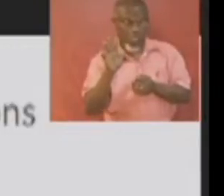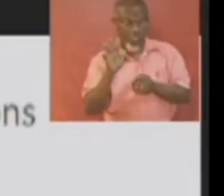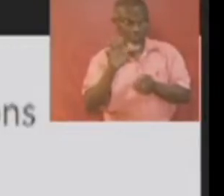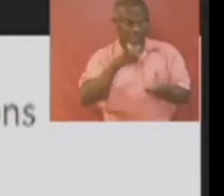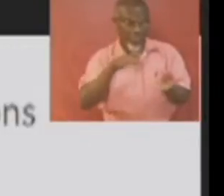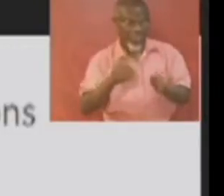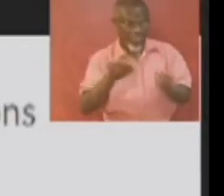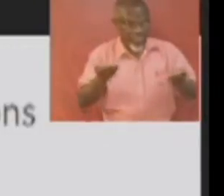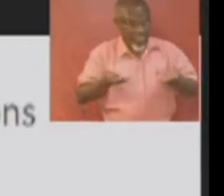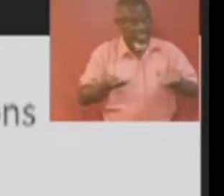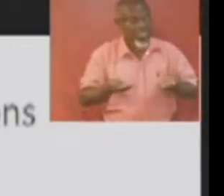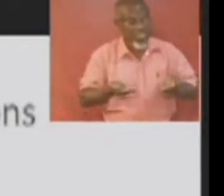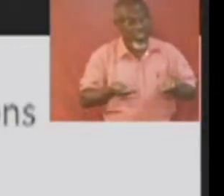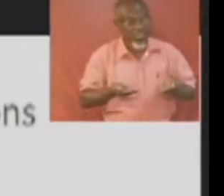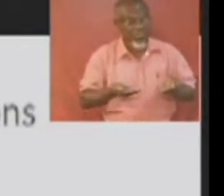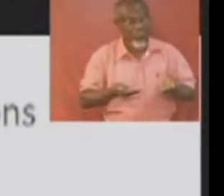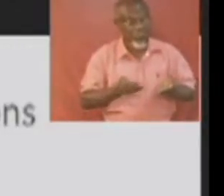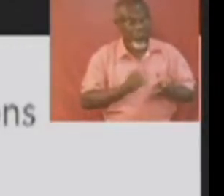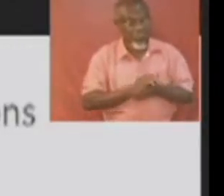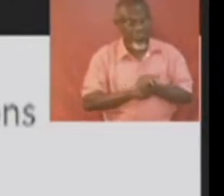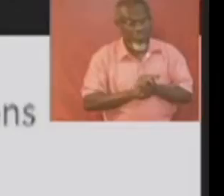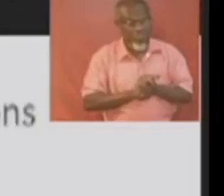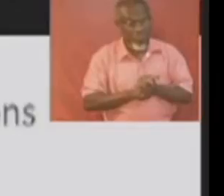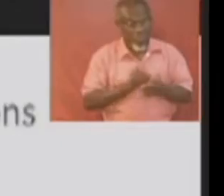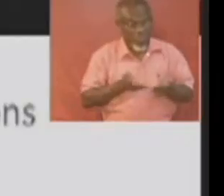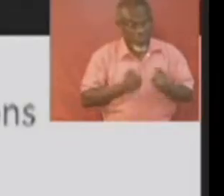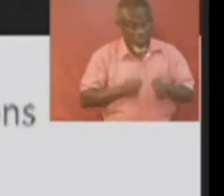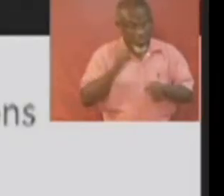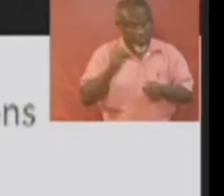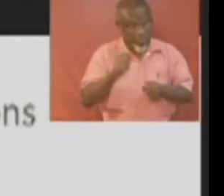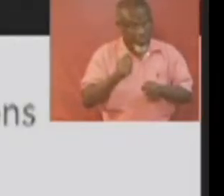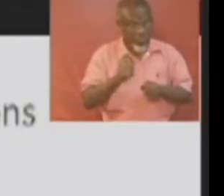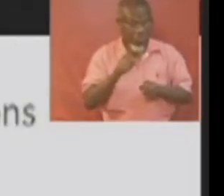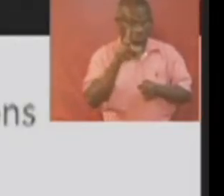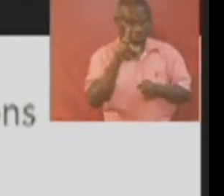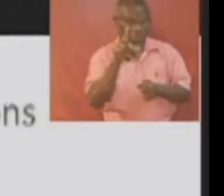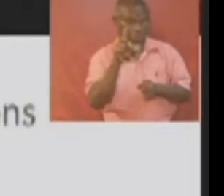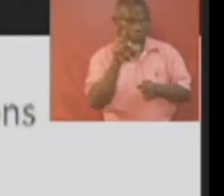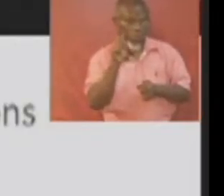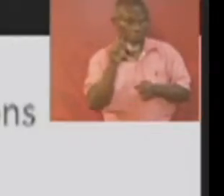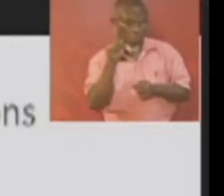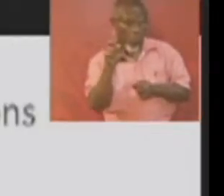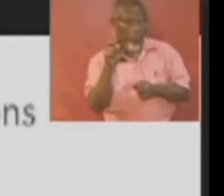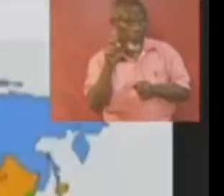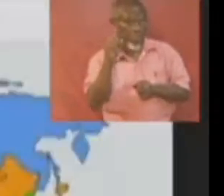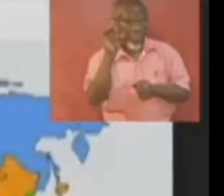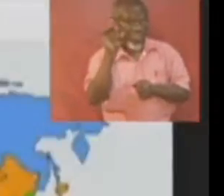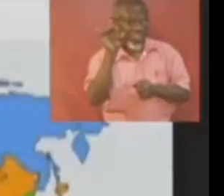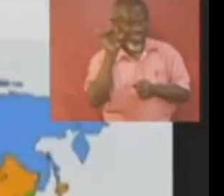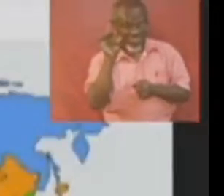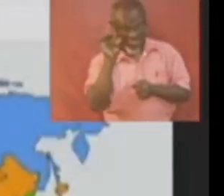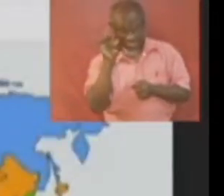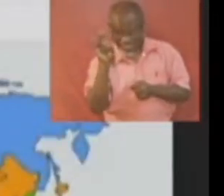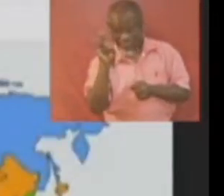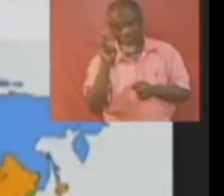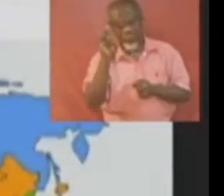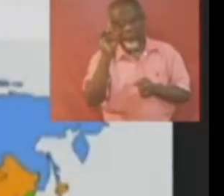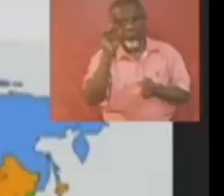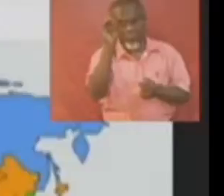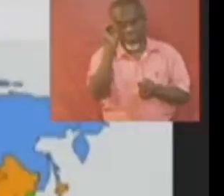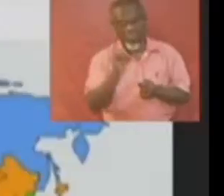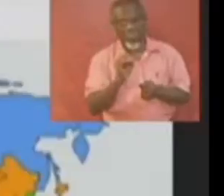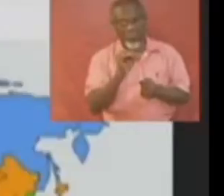us locally a case fatality rate of around 1.77%. Next slide, please. Now,